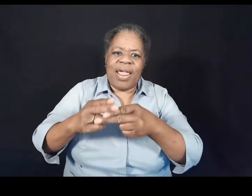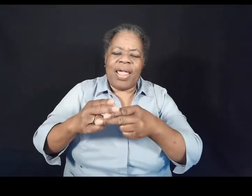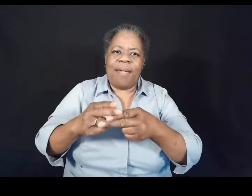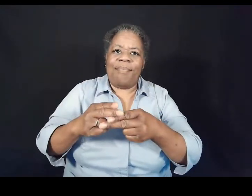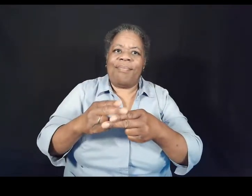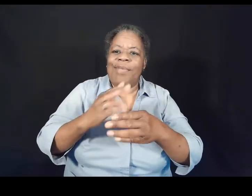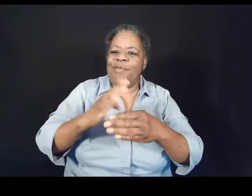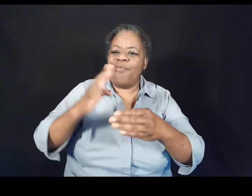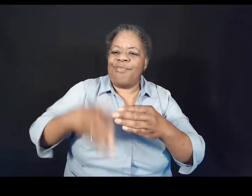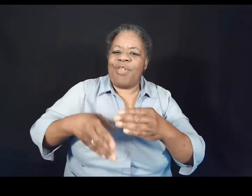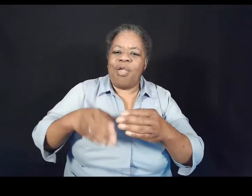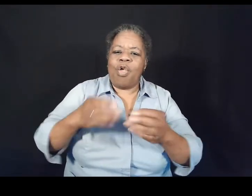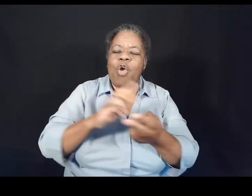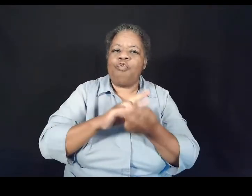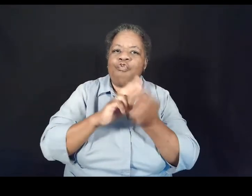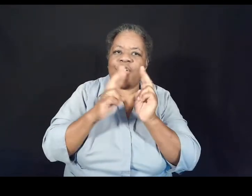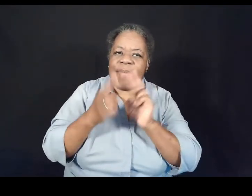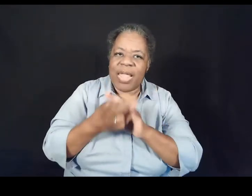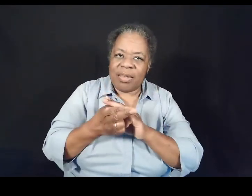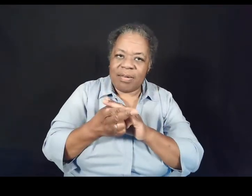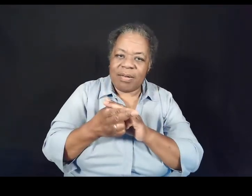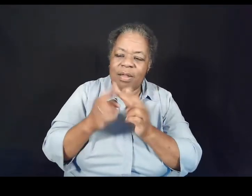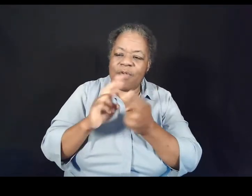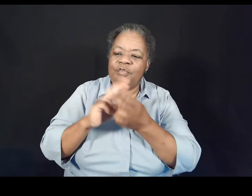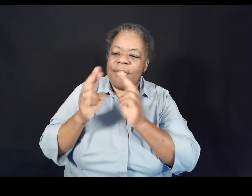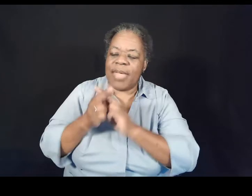often in recent years.